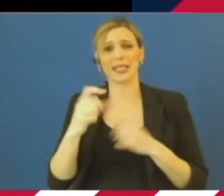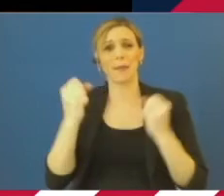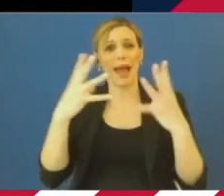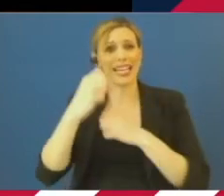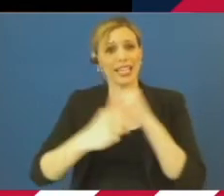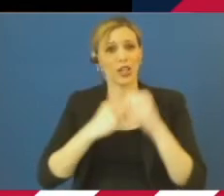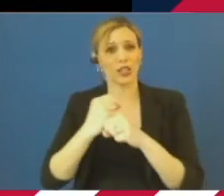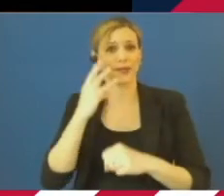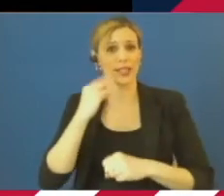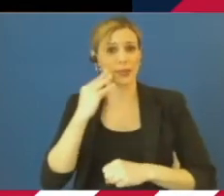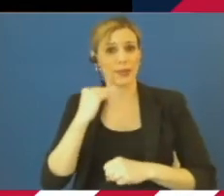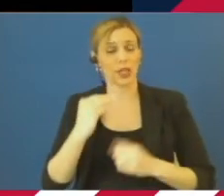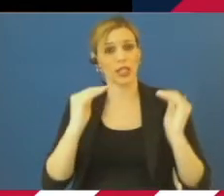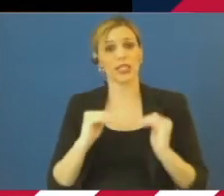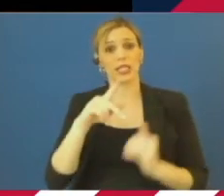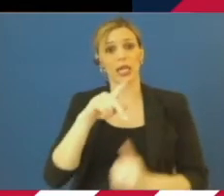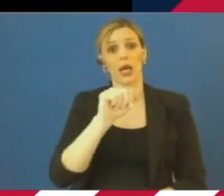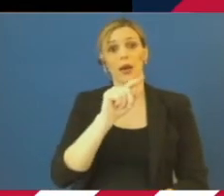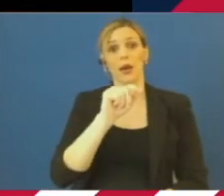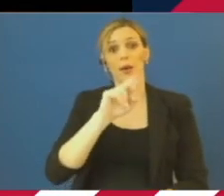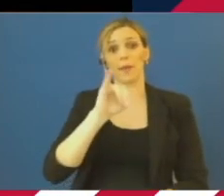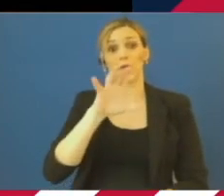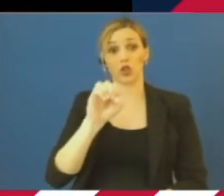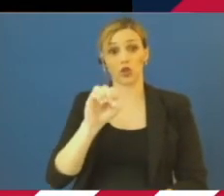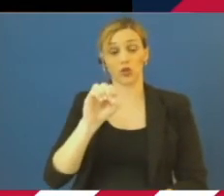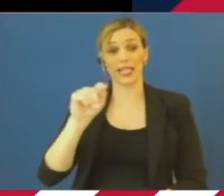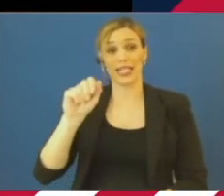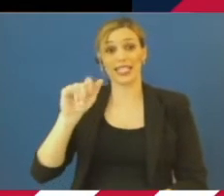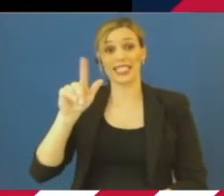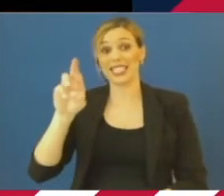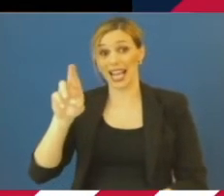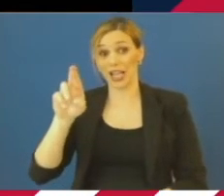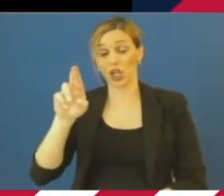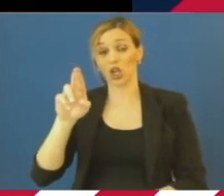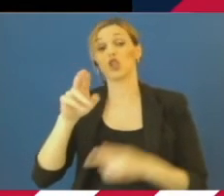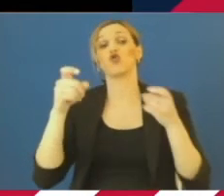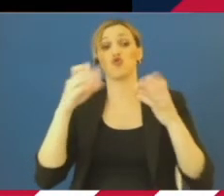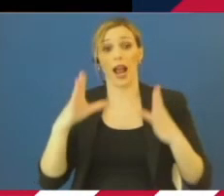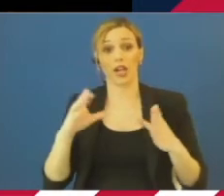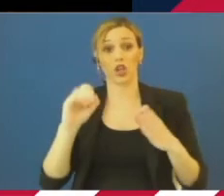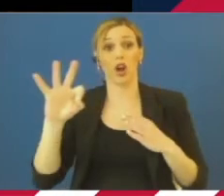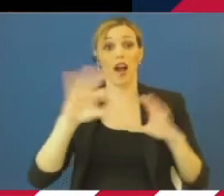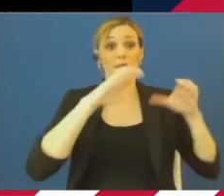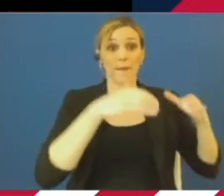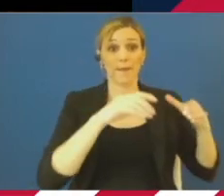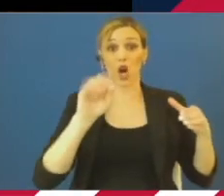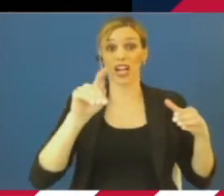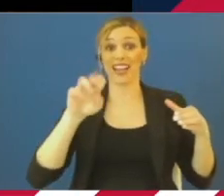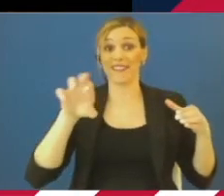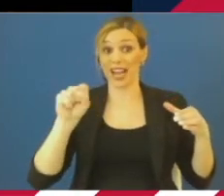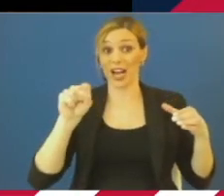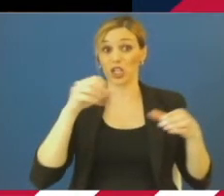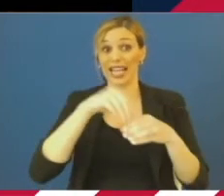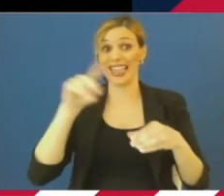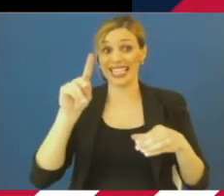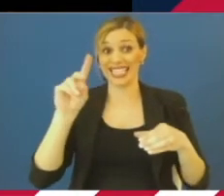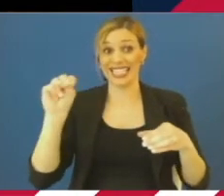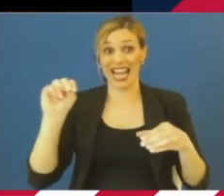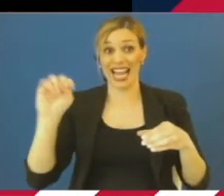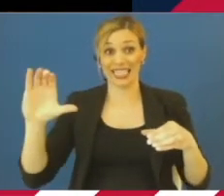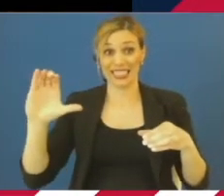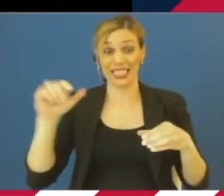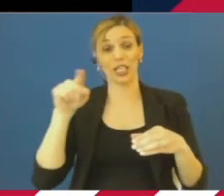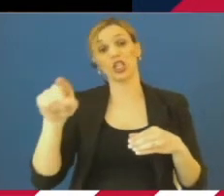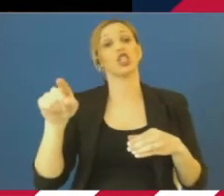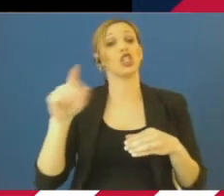Patrice Taylor is the director of party affairs at the DNC and is responsible for all of the party business that happens at the